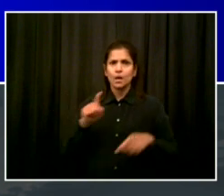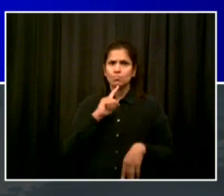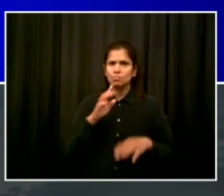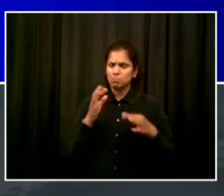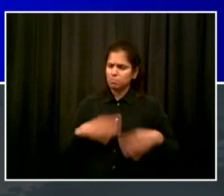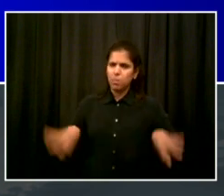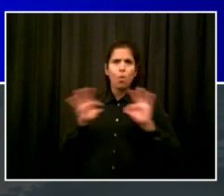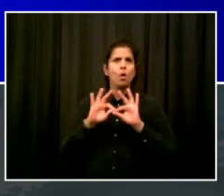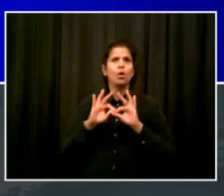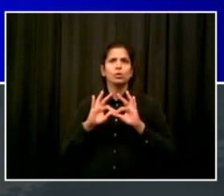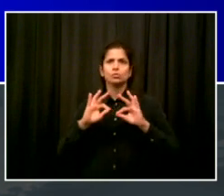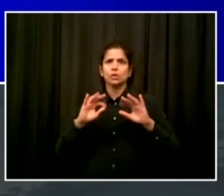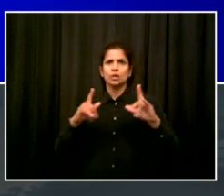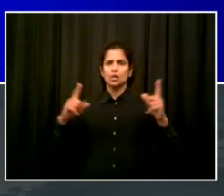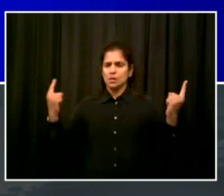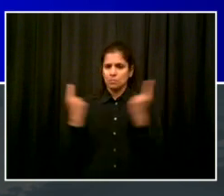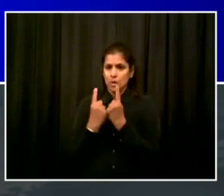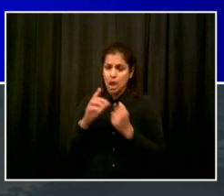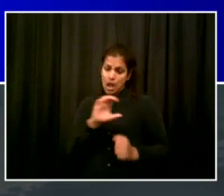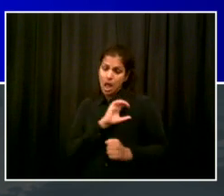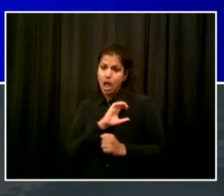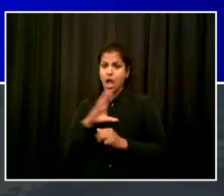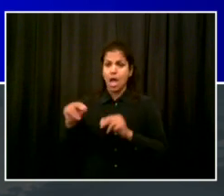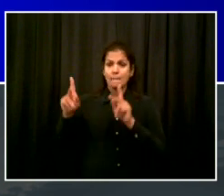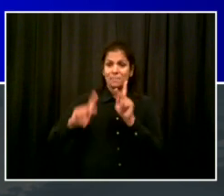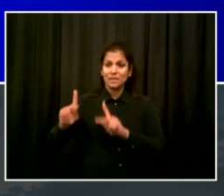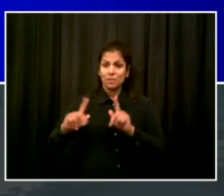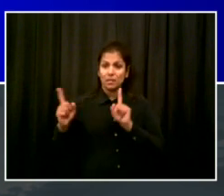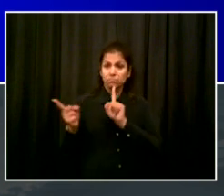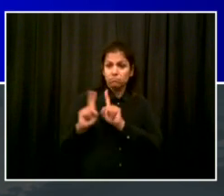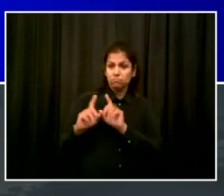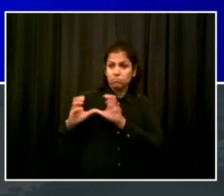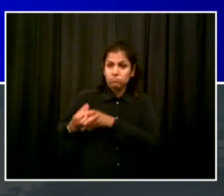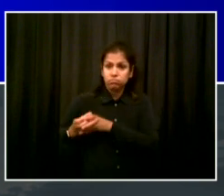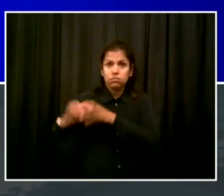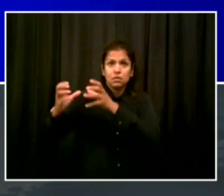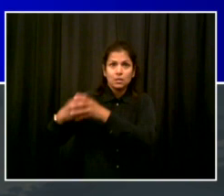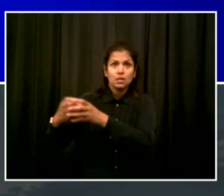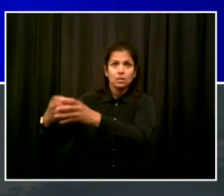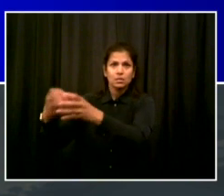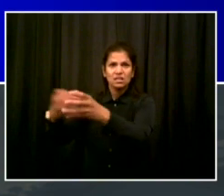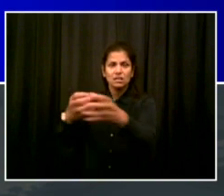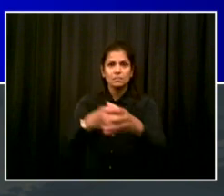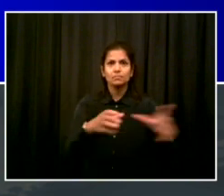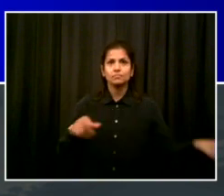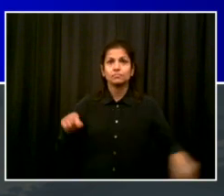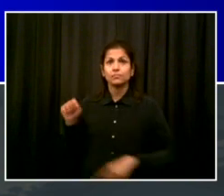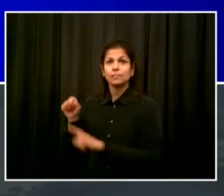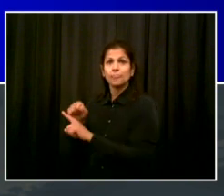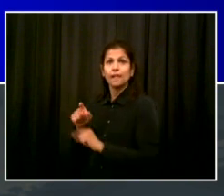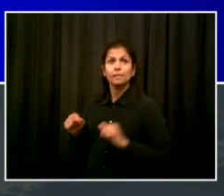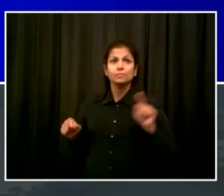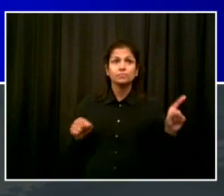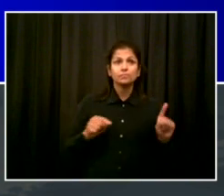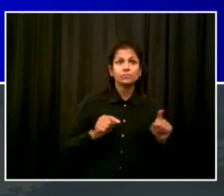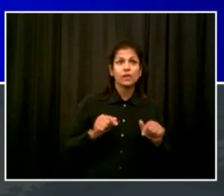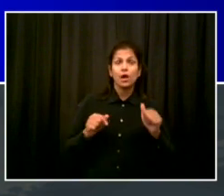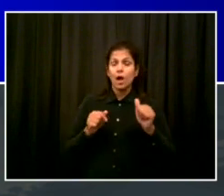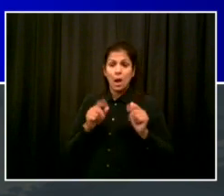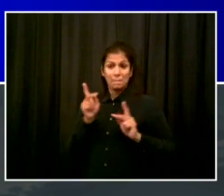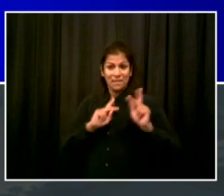today is a day we all reflect on. It is the 6th anniversary of the death of Eric